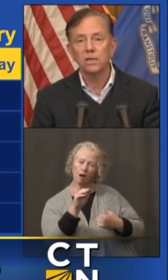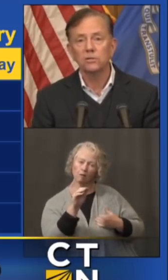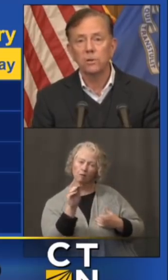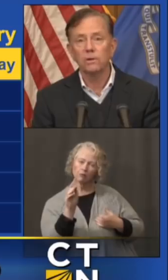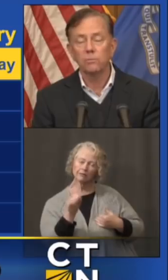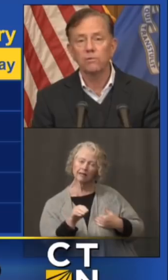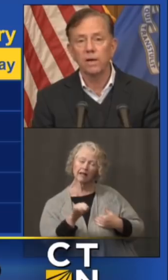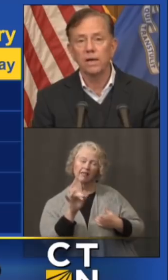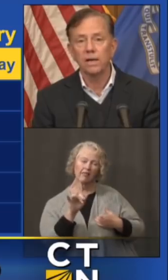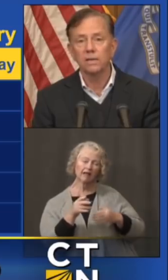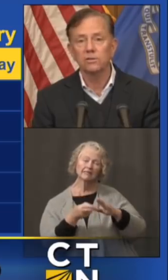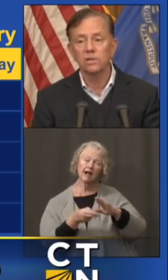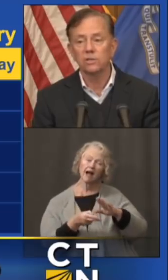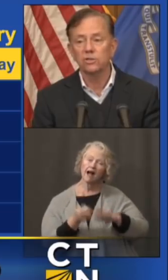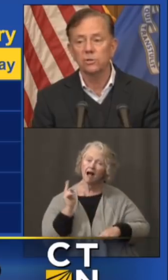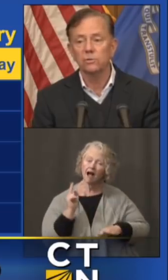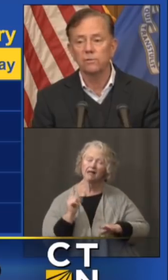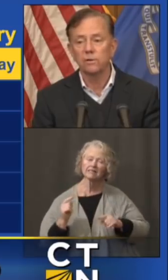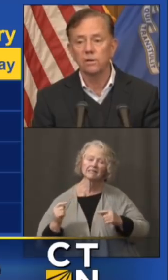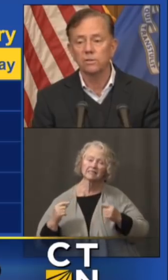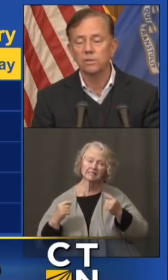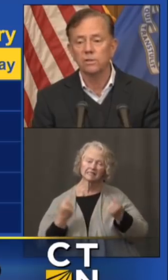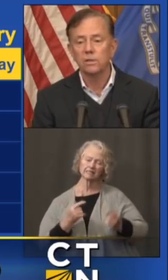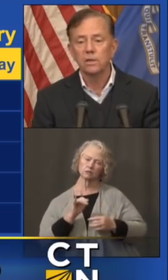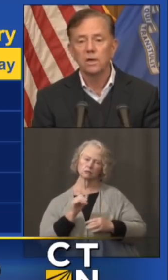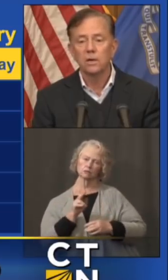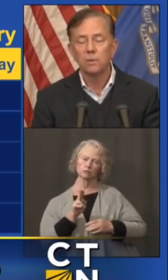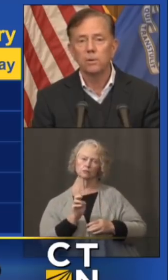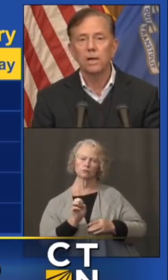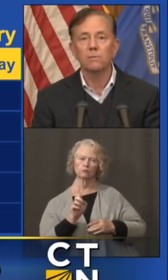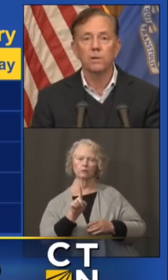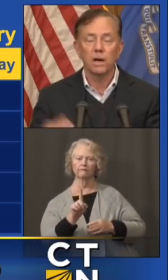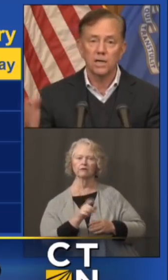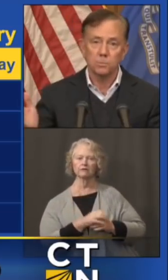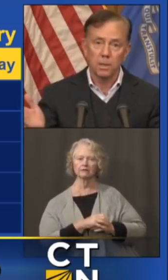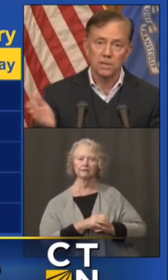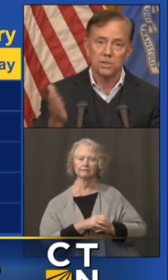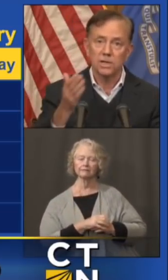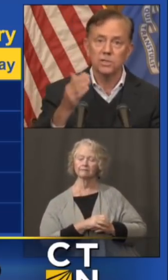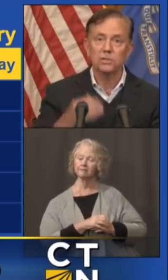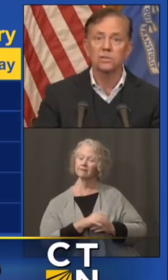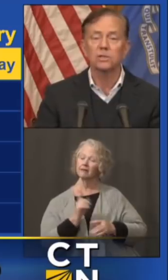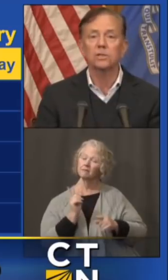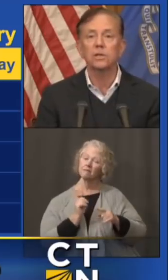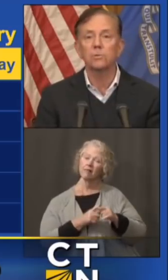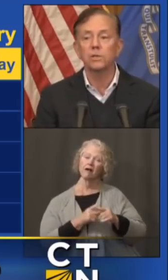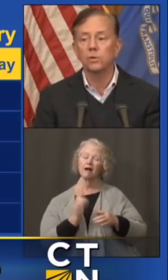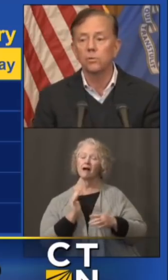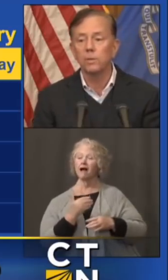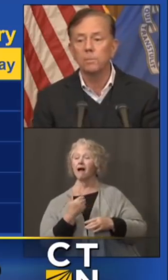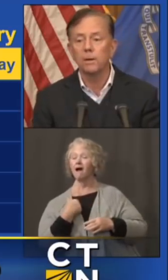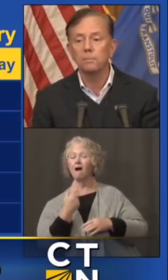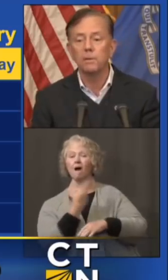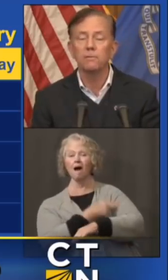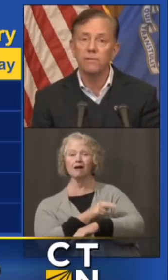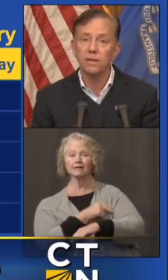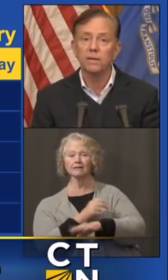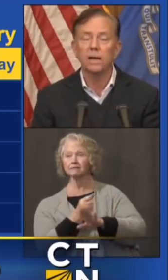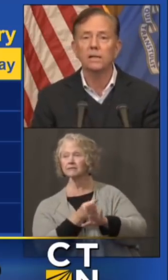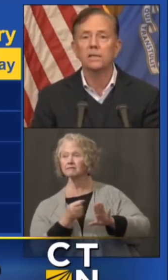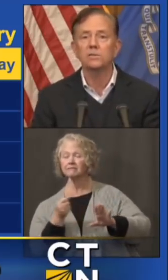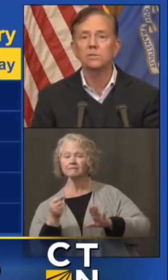the highest rate we've had since June 1st. Couple that with hospitalizations continuing to creep up